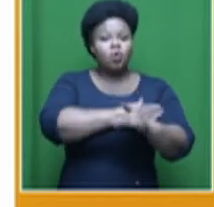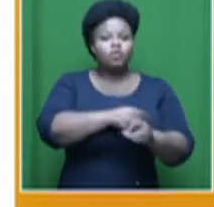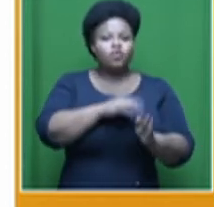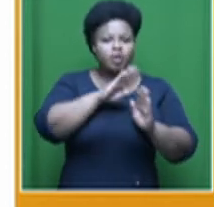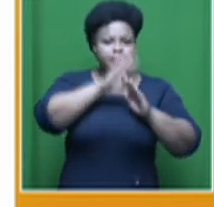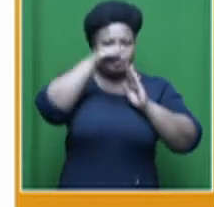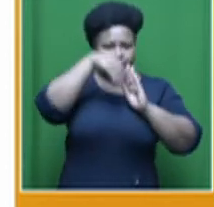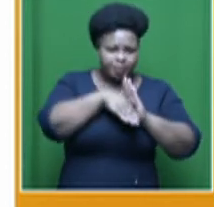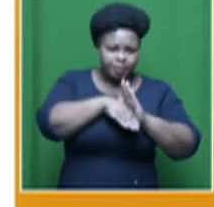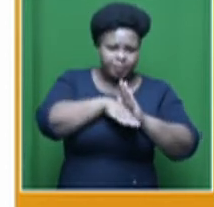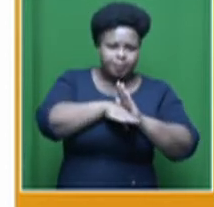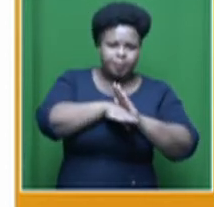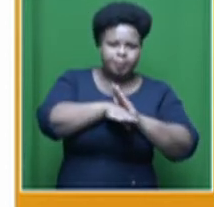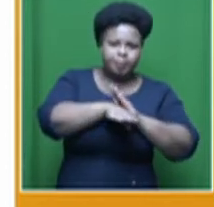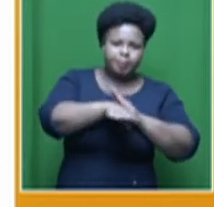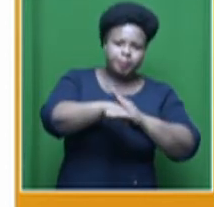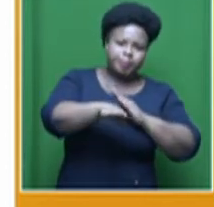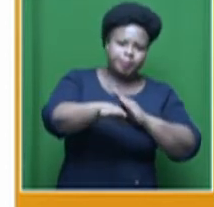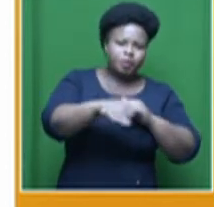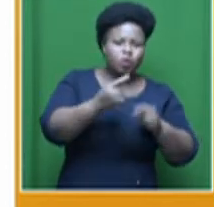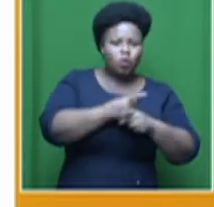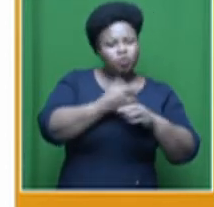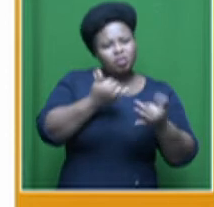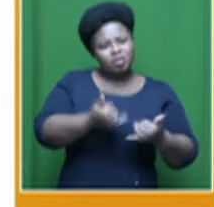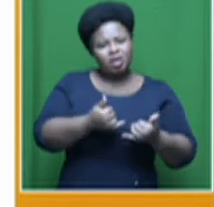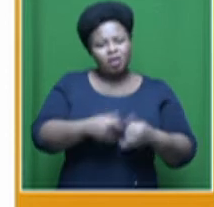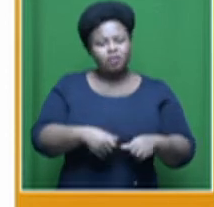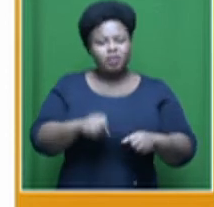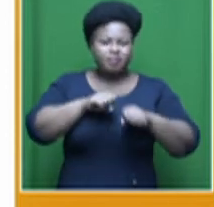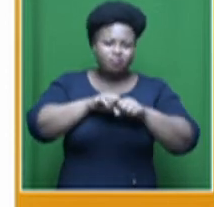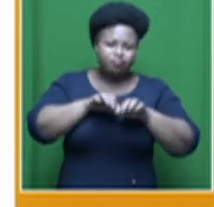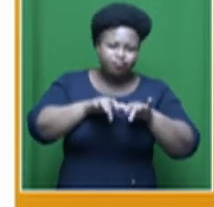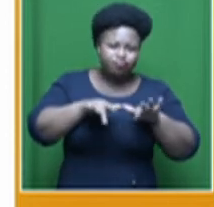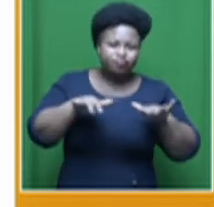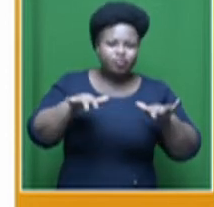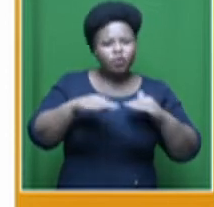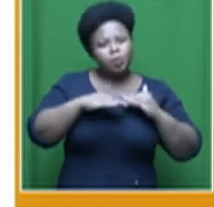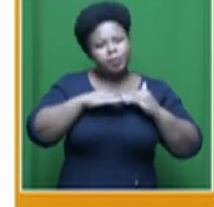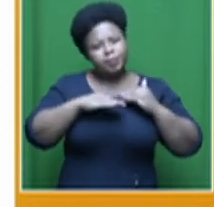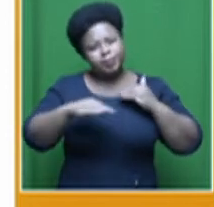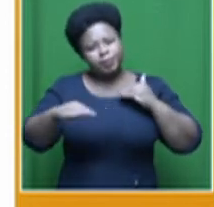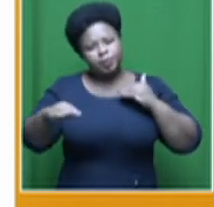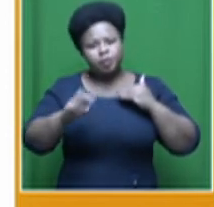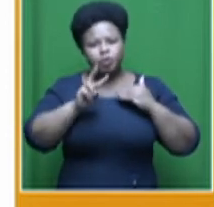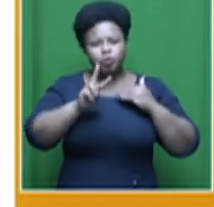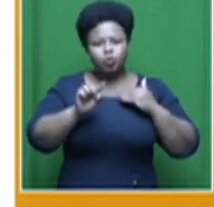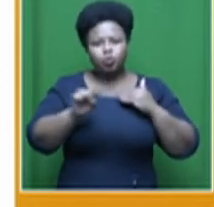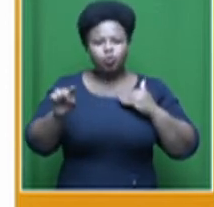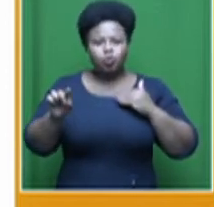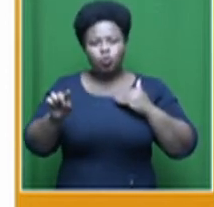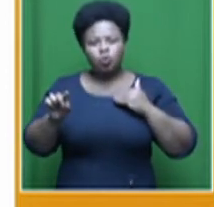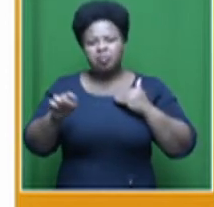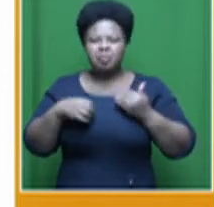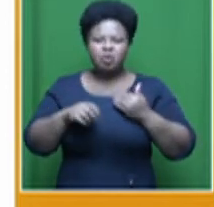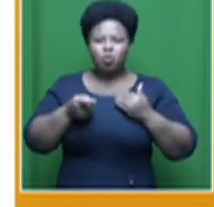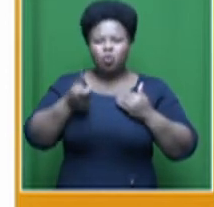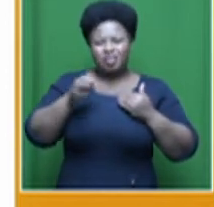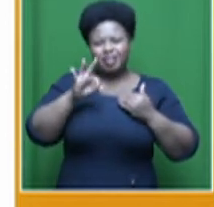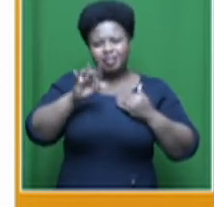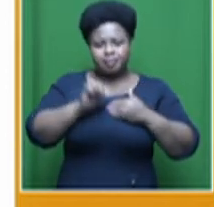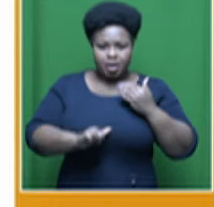and continued with ongoing virus circulation for roughly about 2 to 2.5 months before